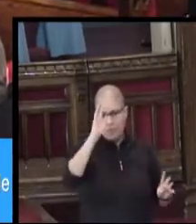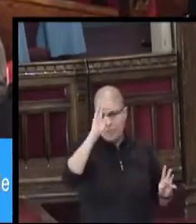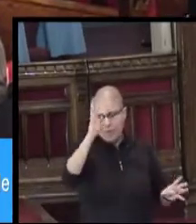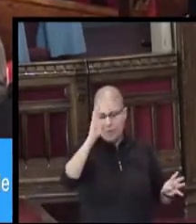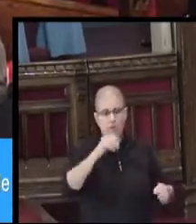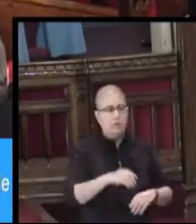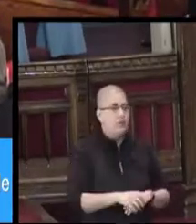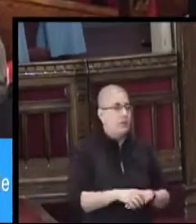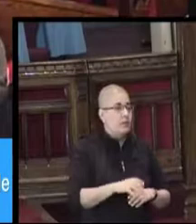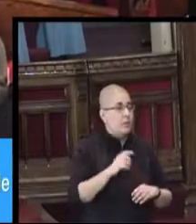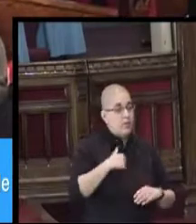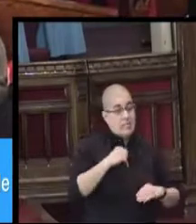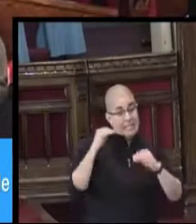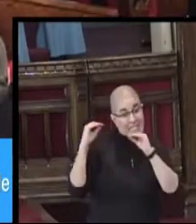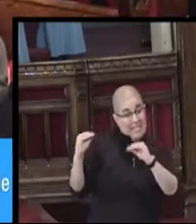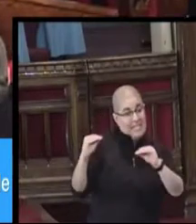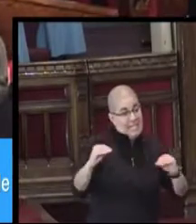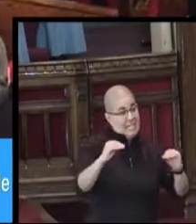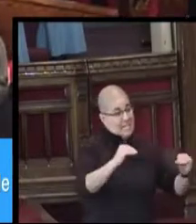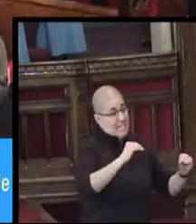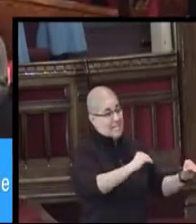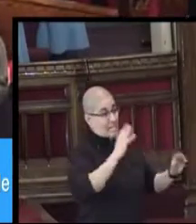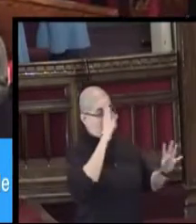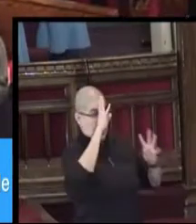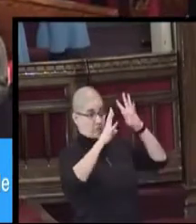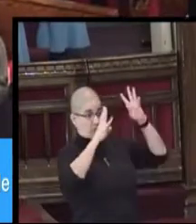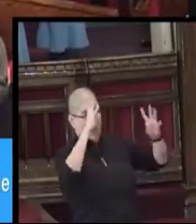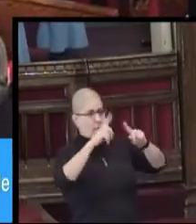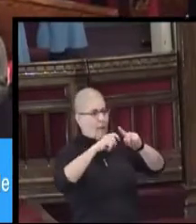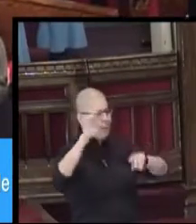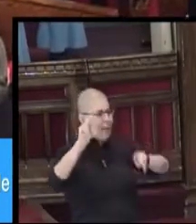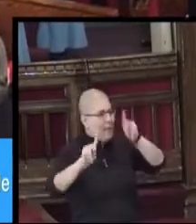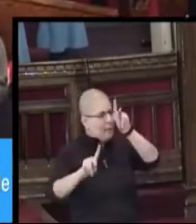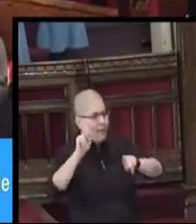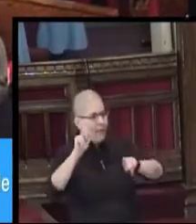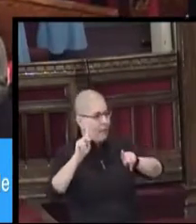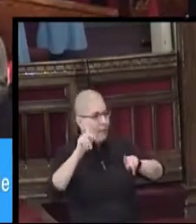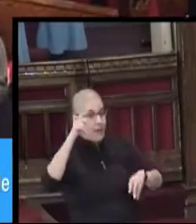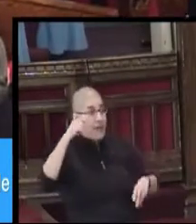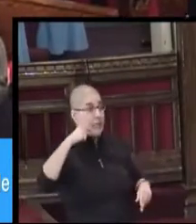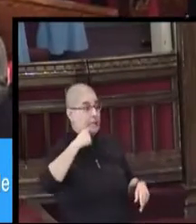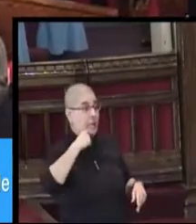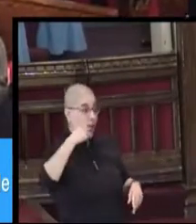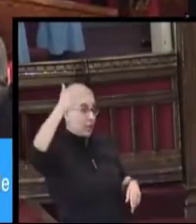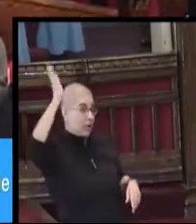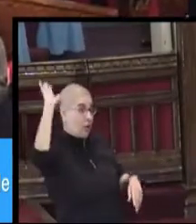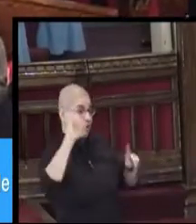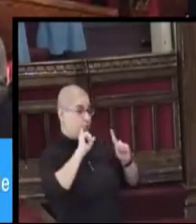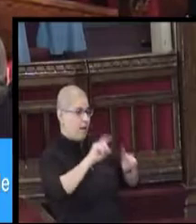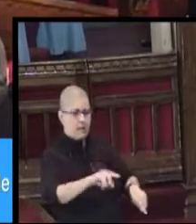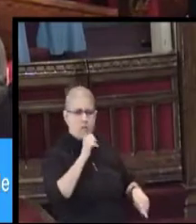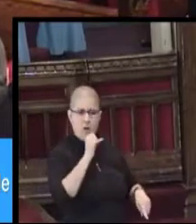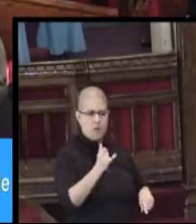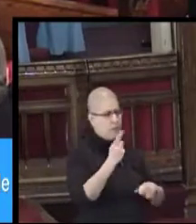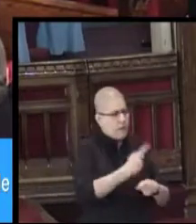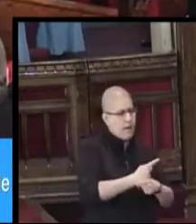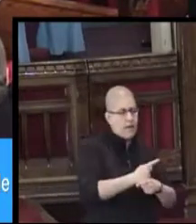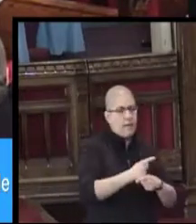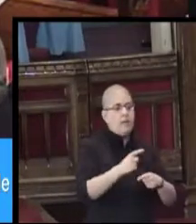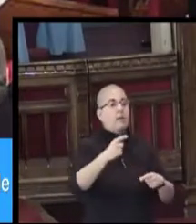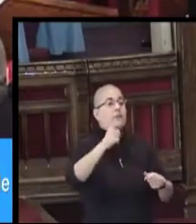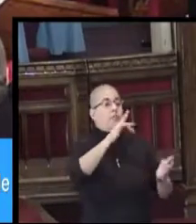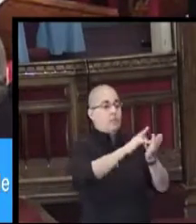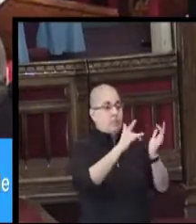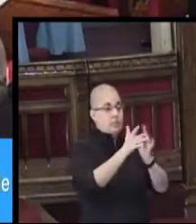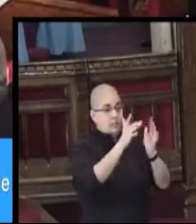they teach ideas made by people as commands from God.'" Then Jesus called to the